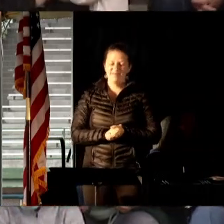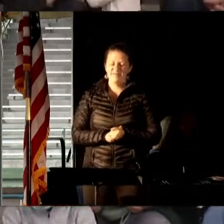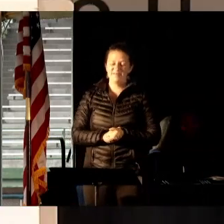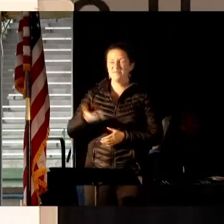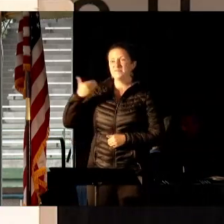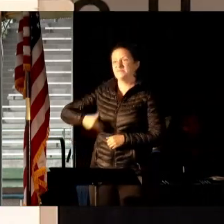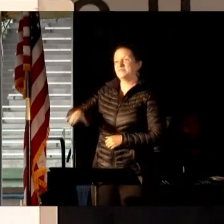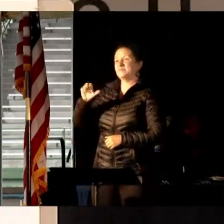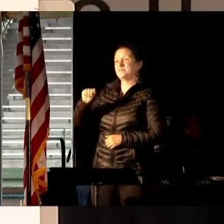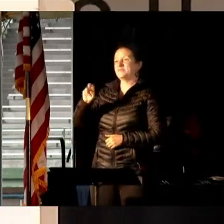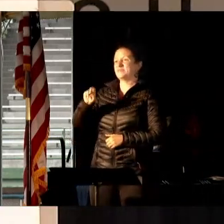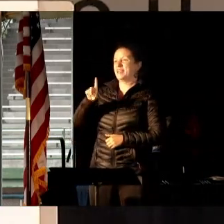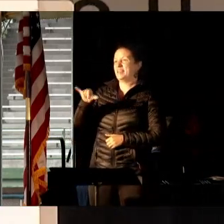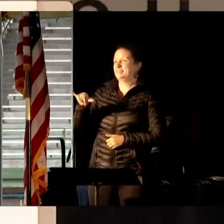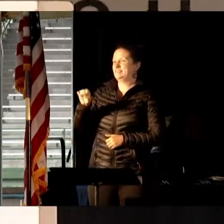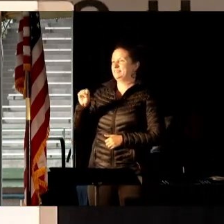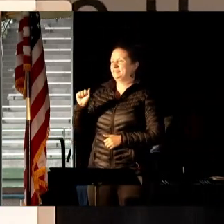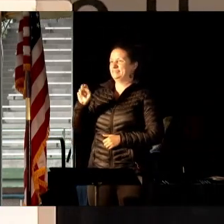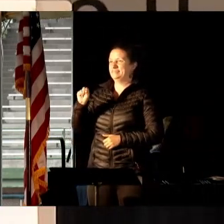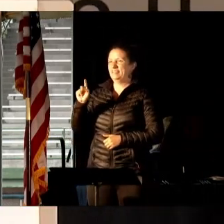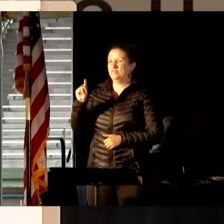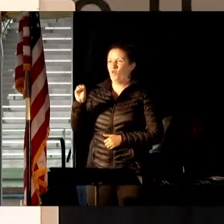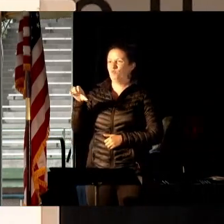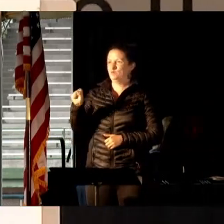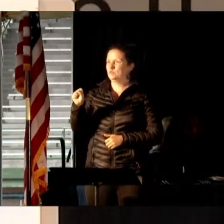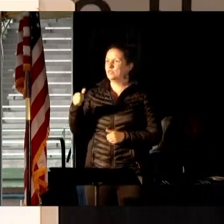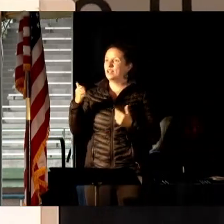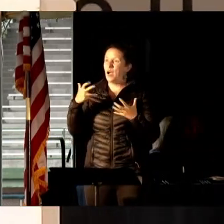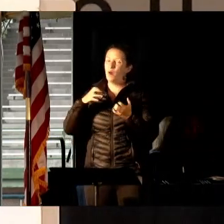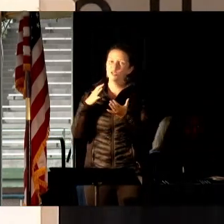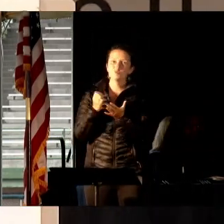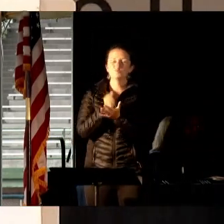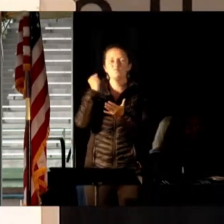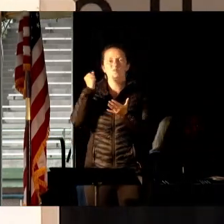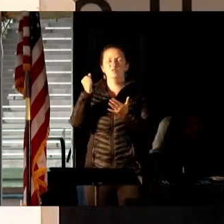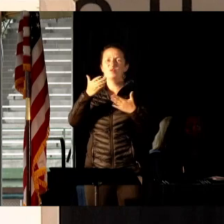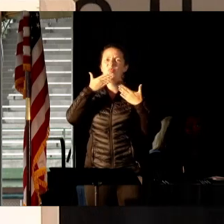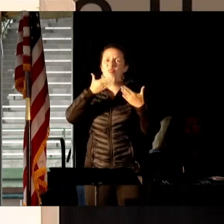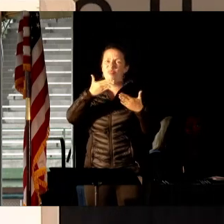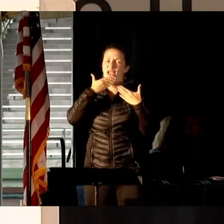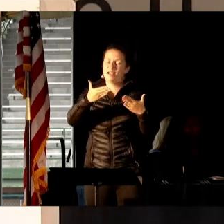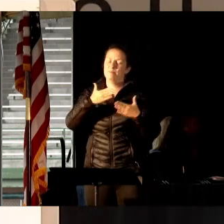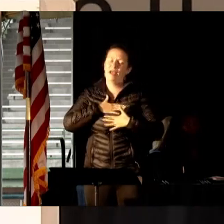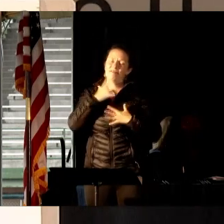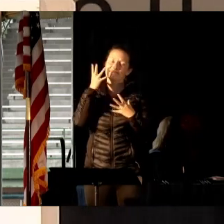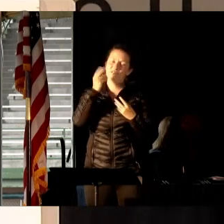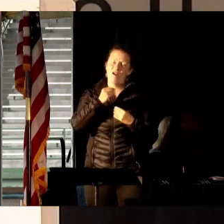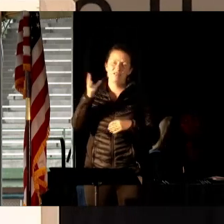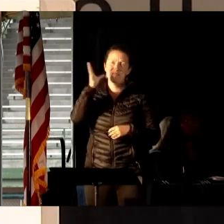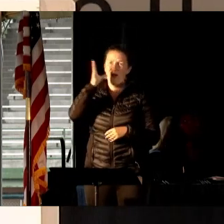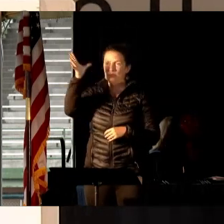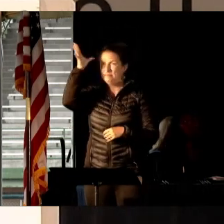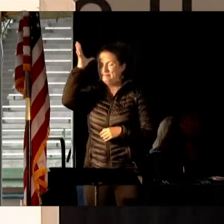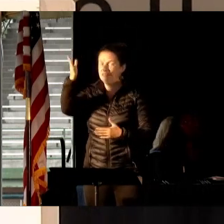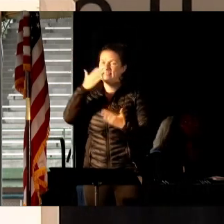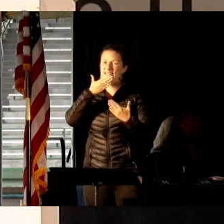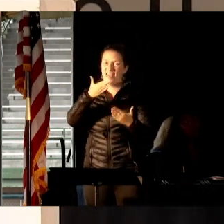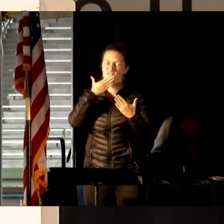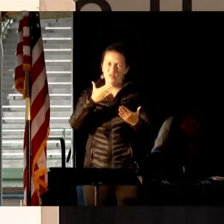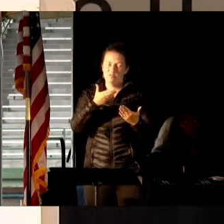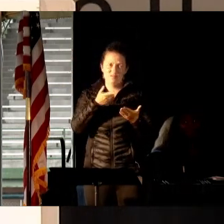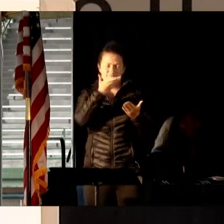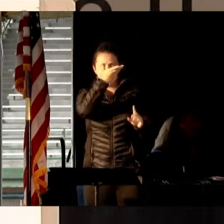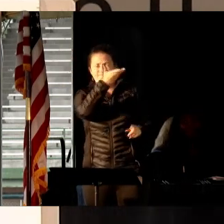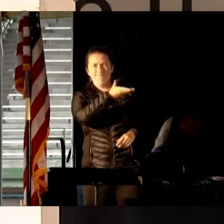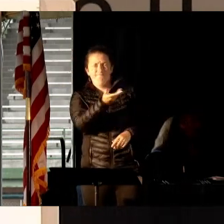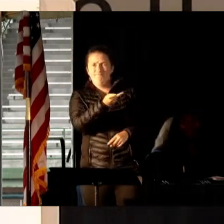My name is Andy Santos, and I would like to take this opportunity to first and foremost thank both my lovely parents. You are truly the reason why I have the